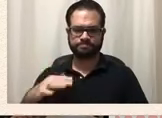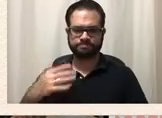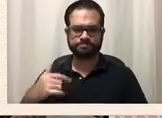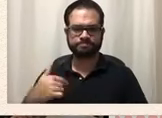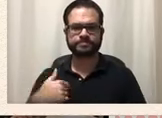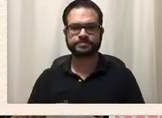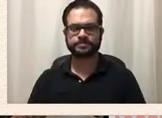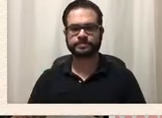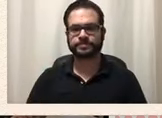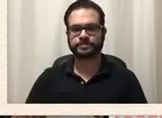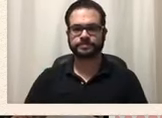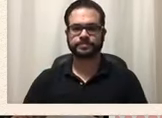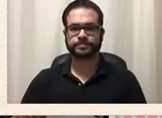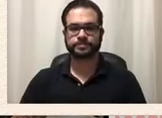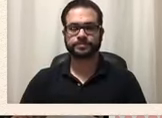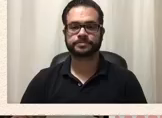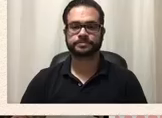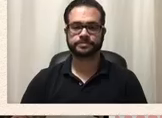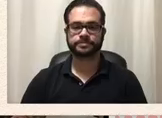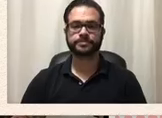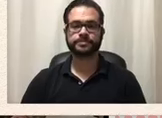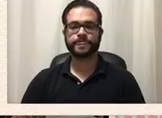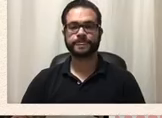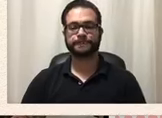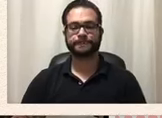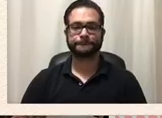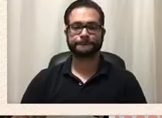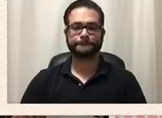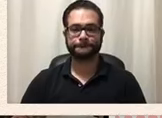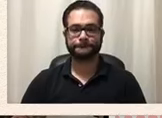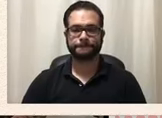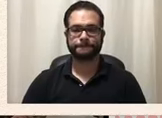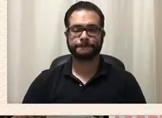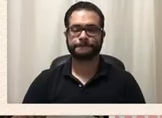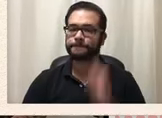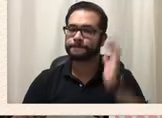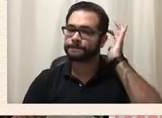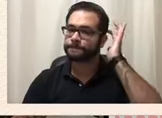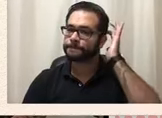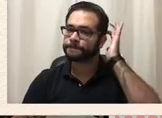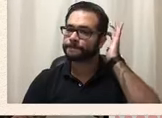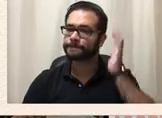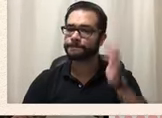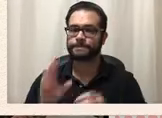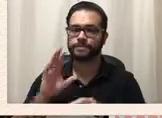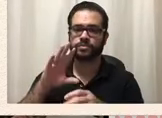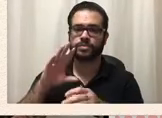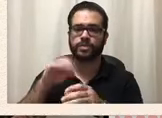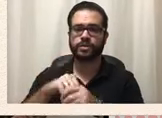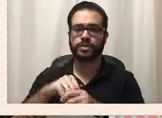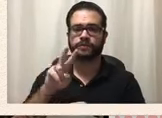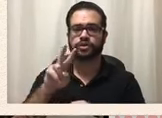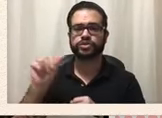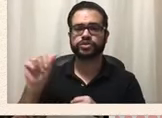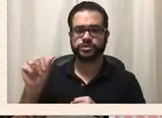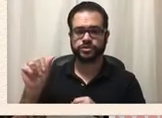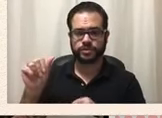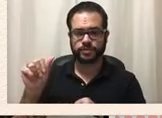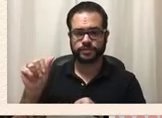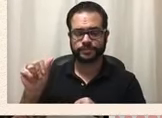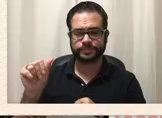and Brother Champion, everybody in me awesome because he